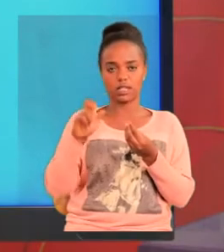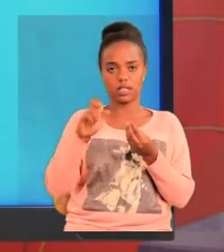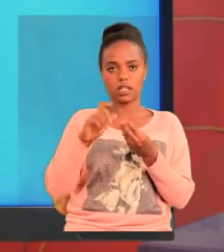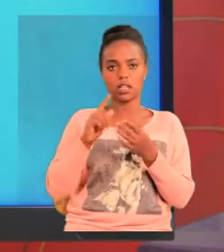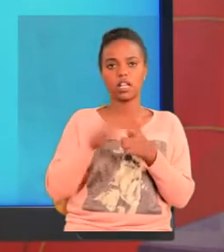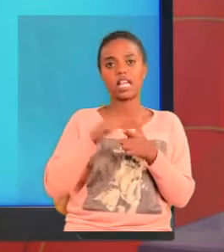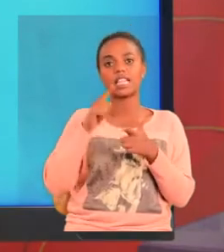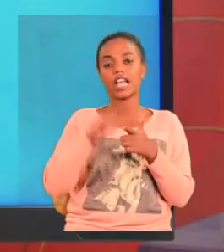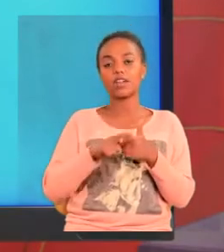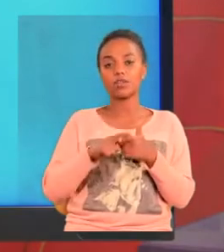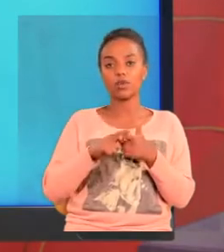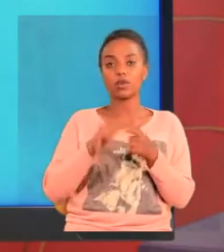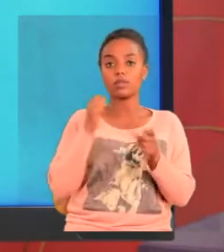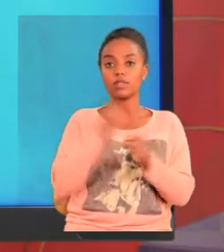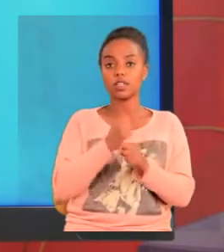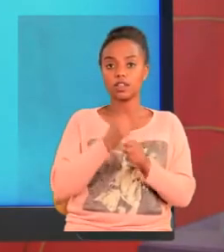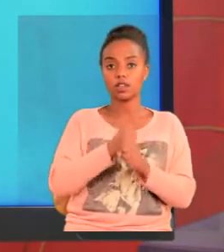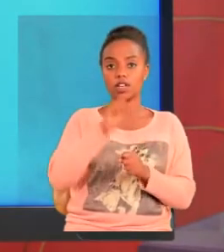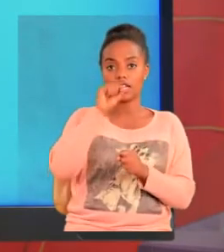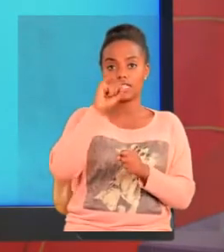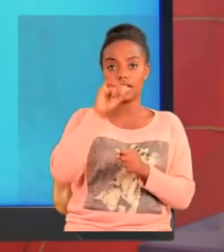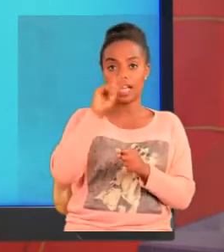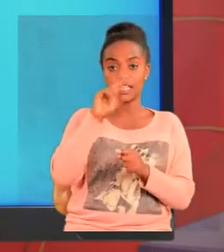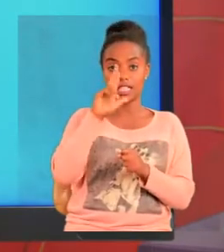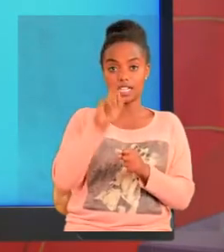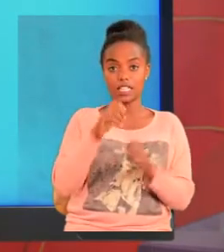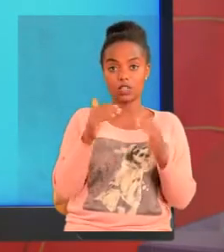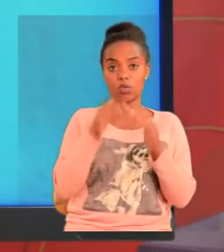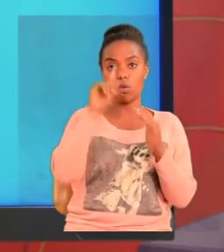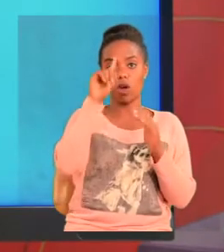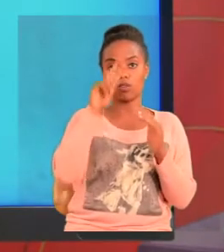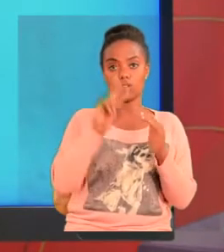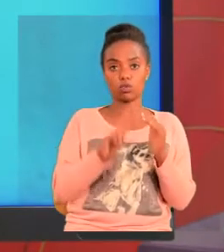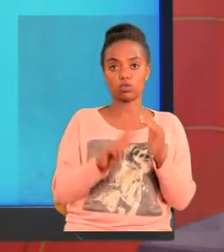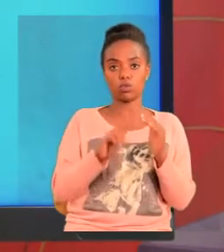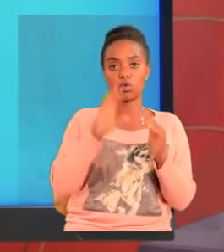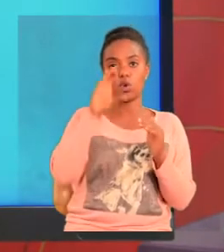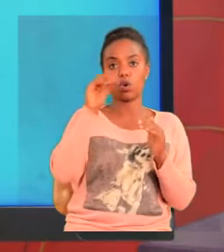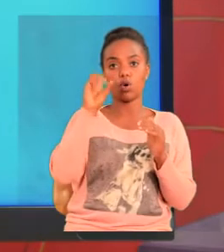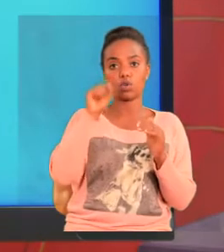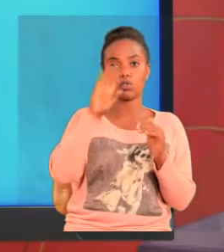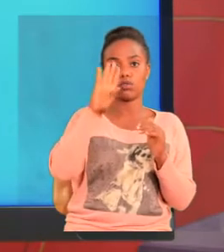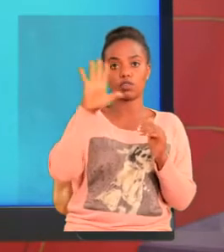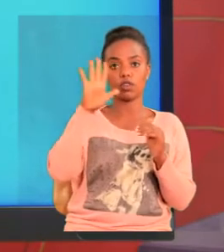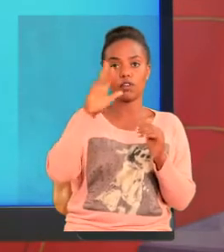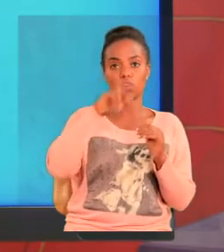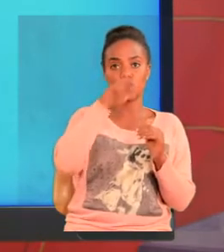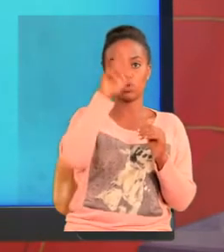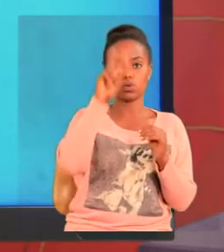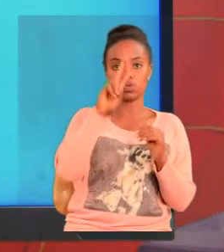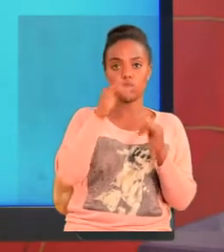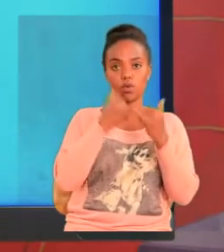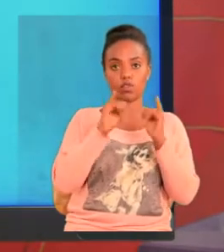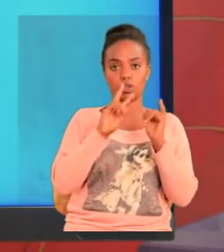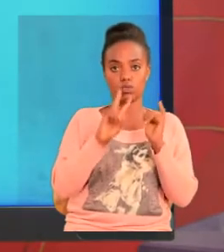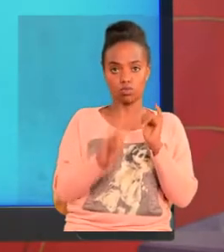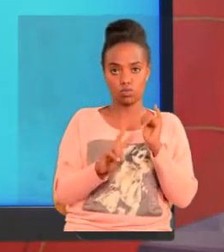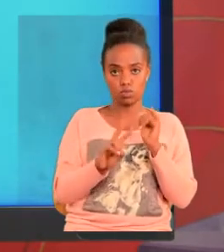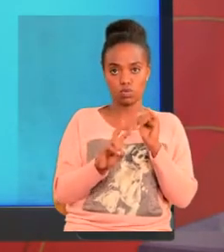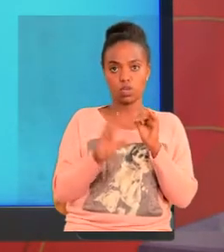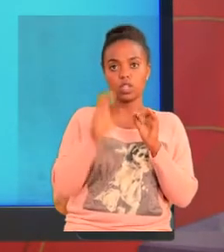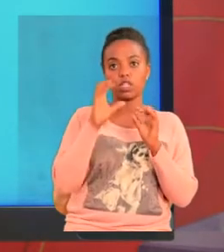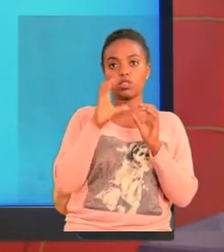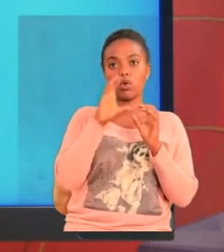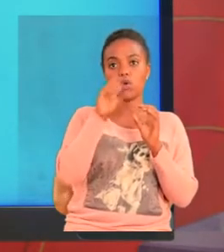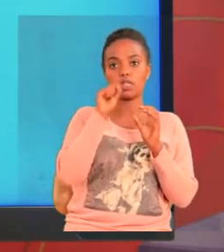Therefore, when you evaluate this, sine 30 is 1 over 2, cos 45 root over 2 plus sine 45 is root over 2 times